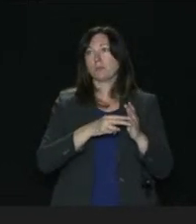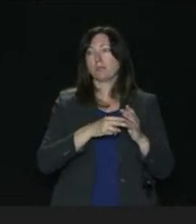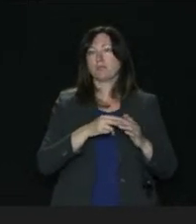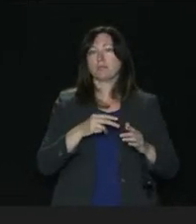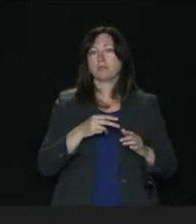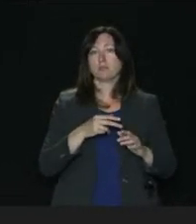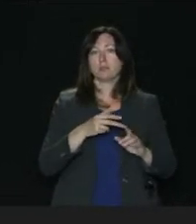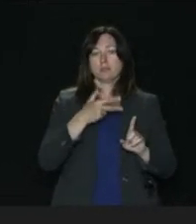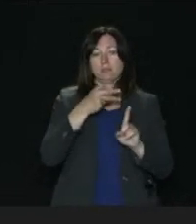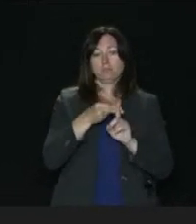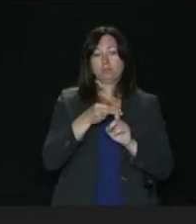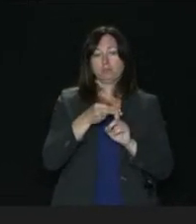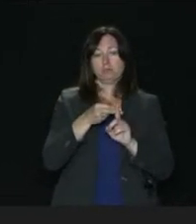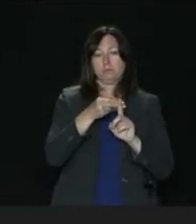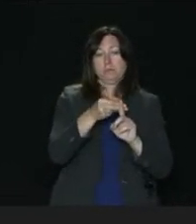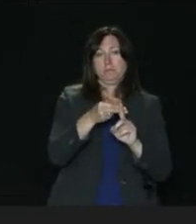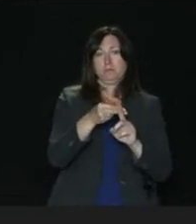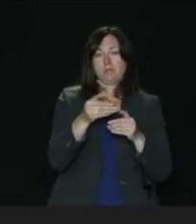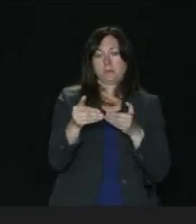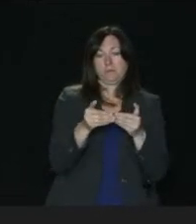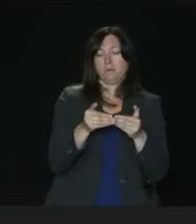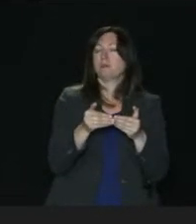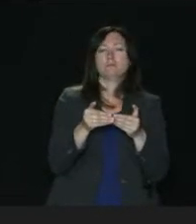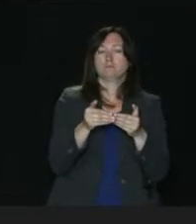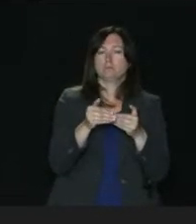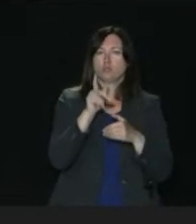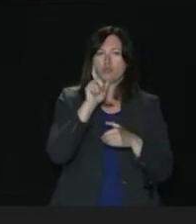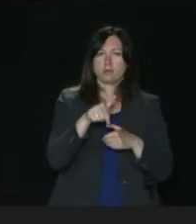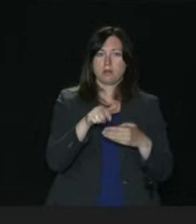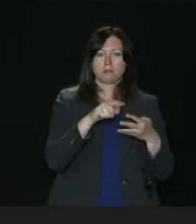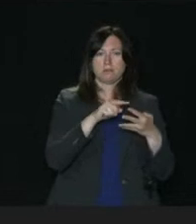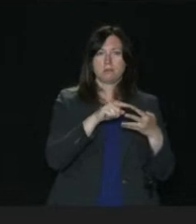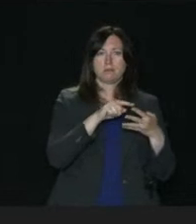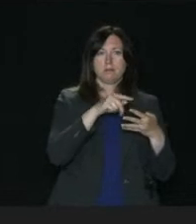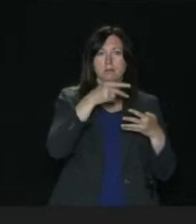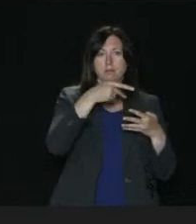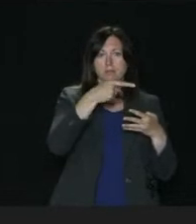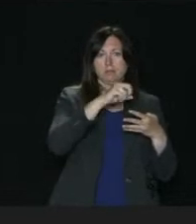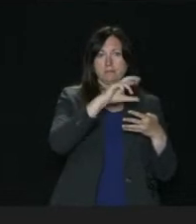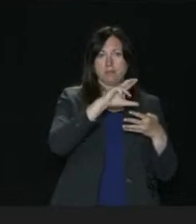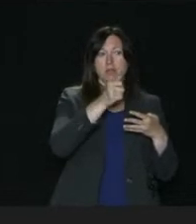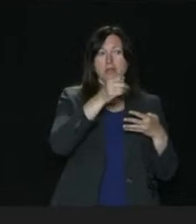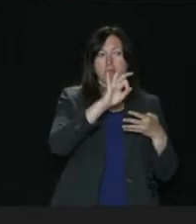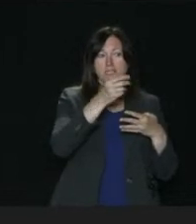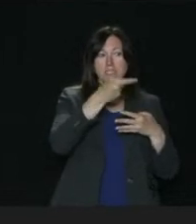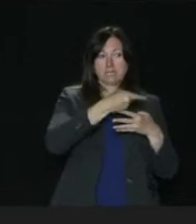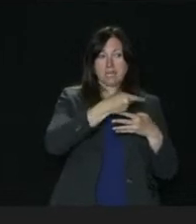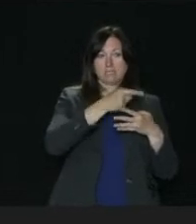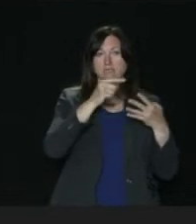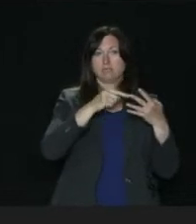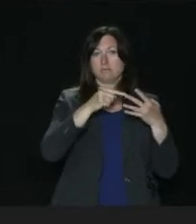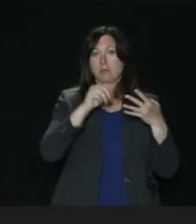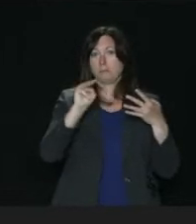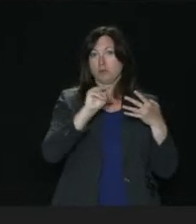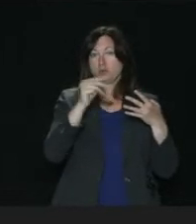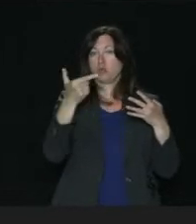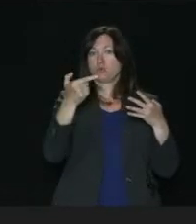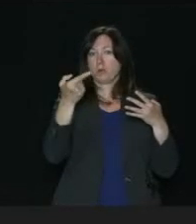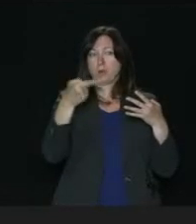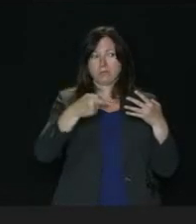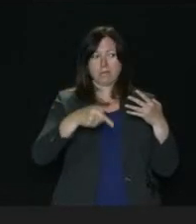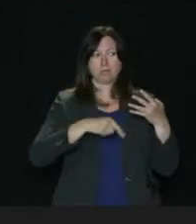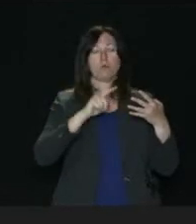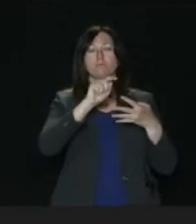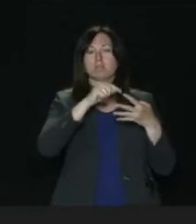doses too close together. So for Pfizer is 19 days, for Moderna is 21, and for AstraZeneca